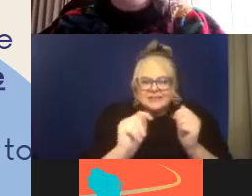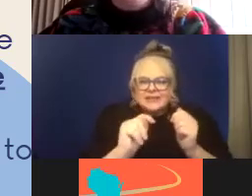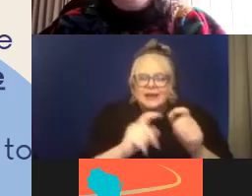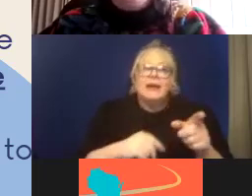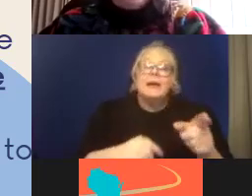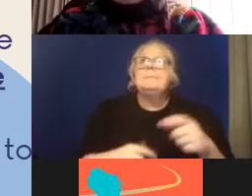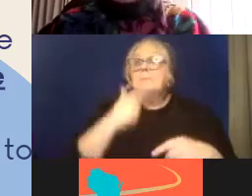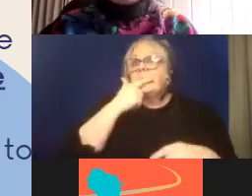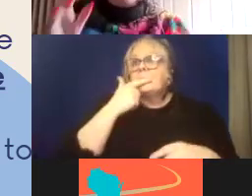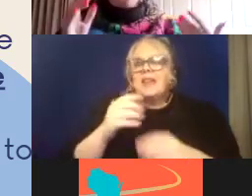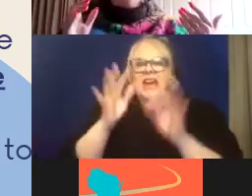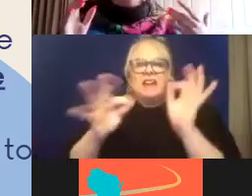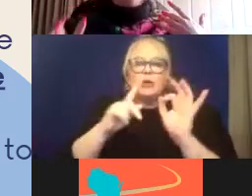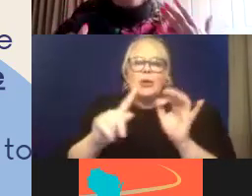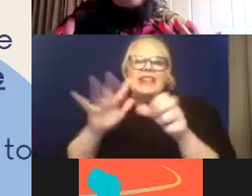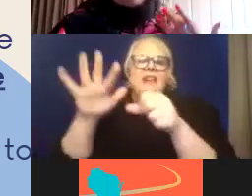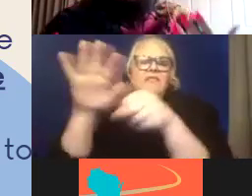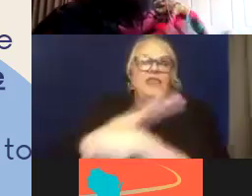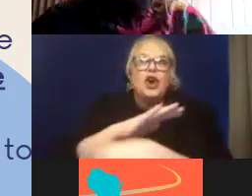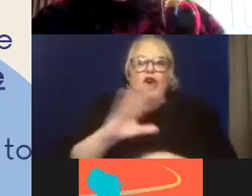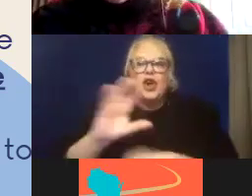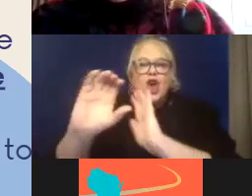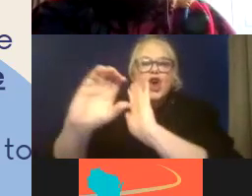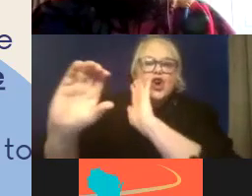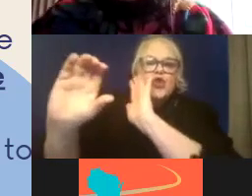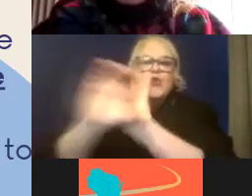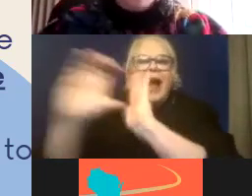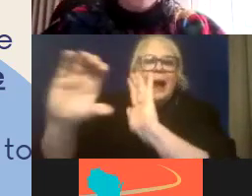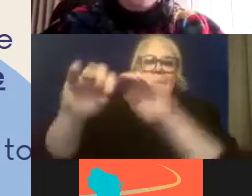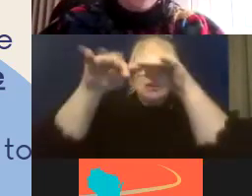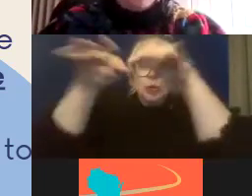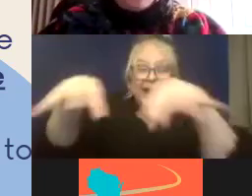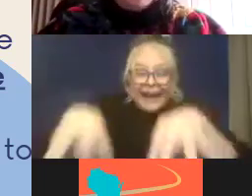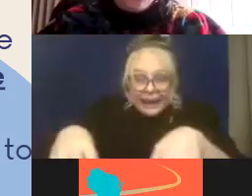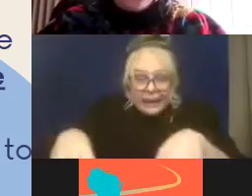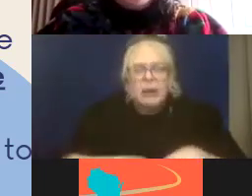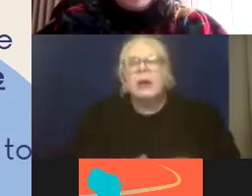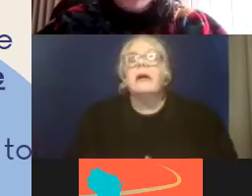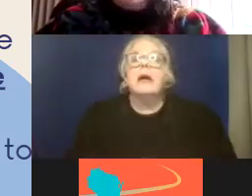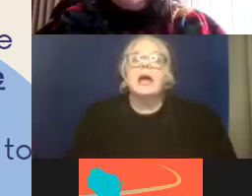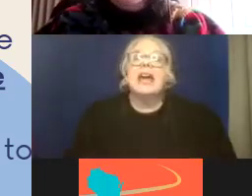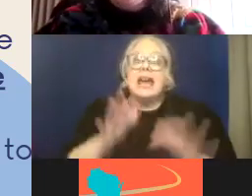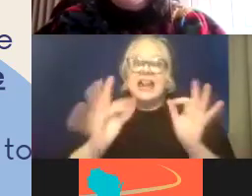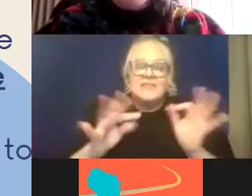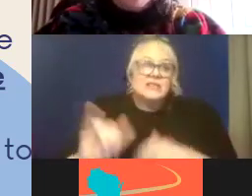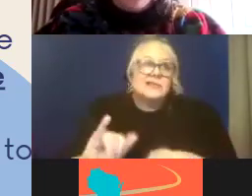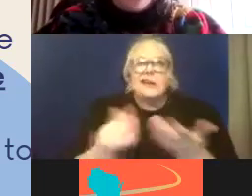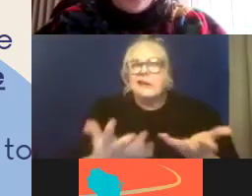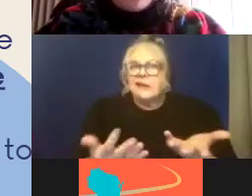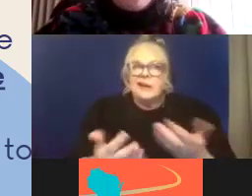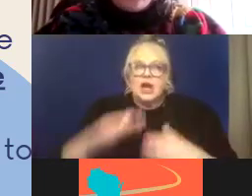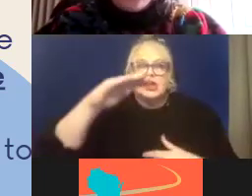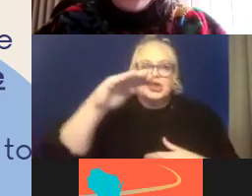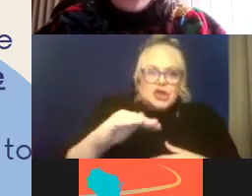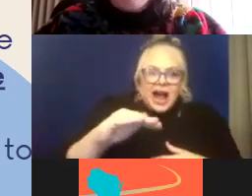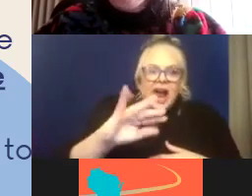case when someone's a victim of sex trafficking, child sexual abuse material, and financially